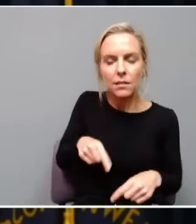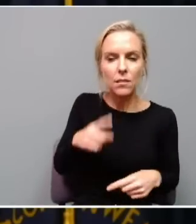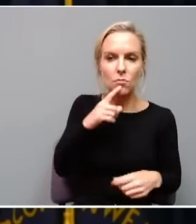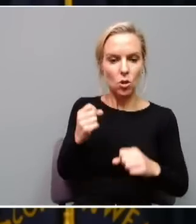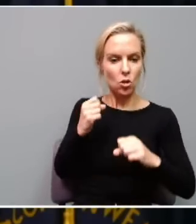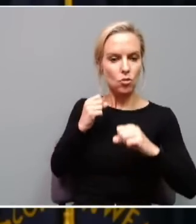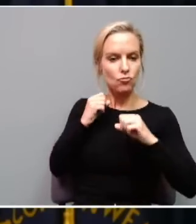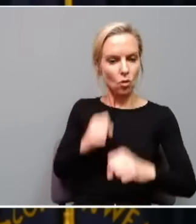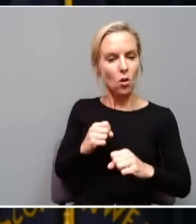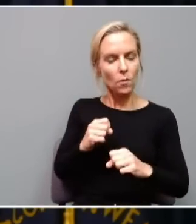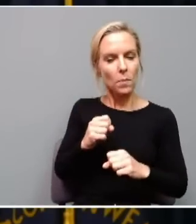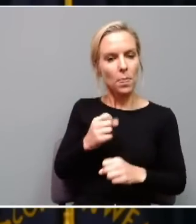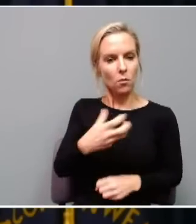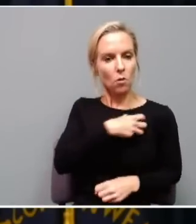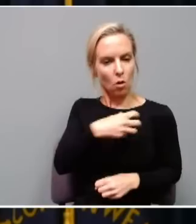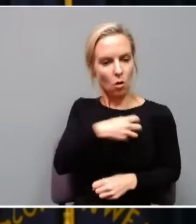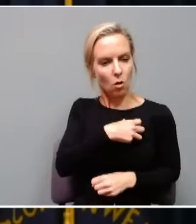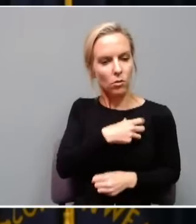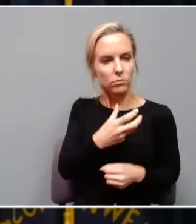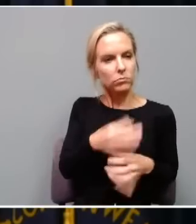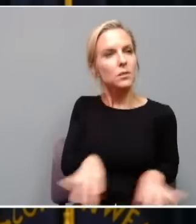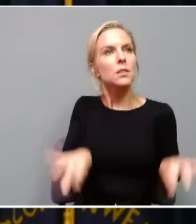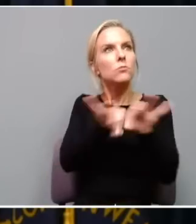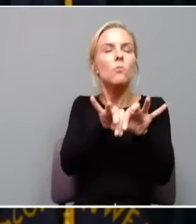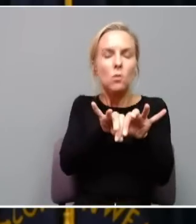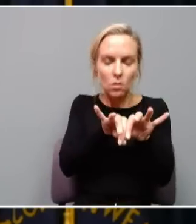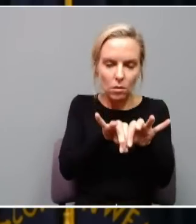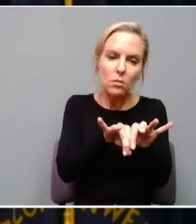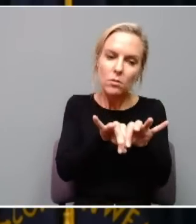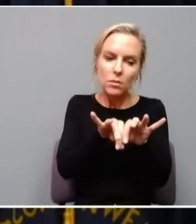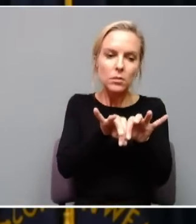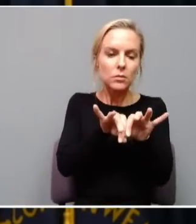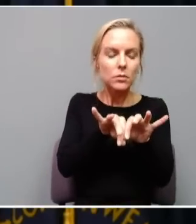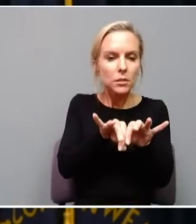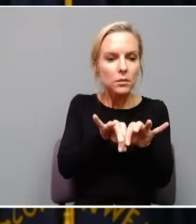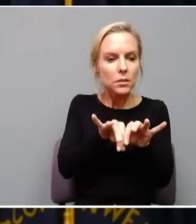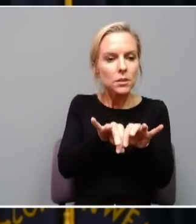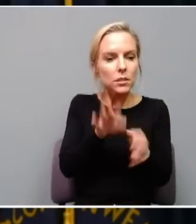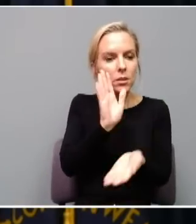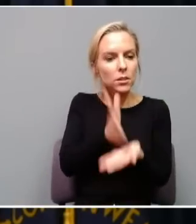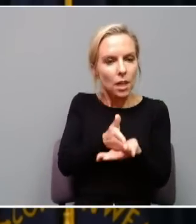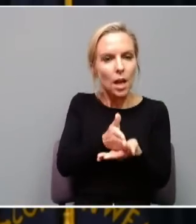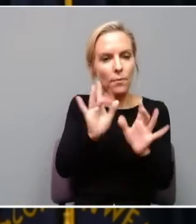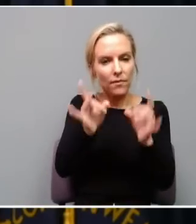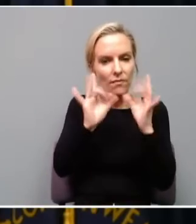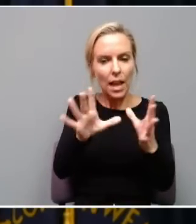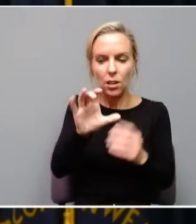is absolutely essential to stopping violent crime. And